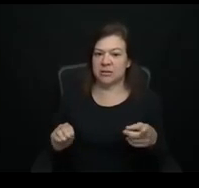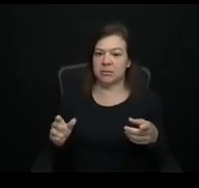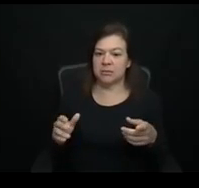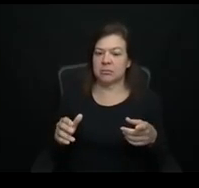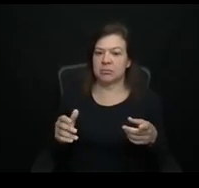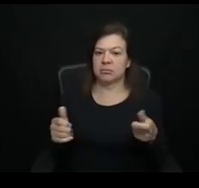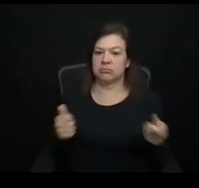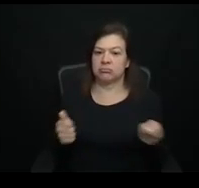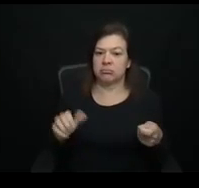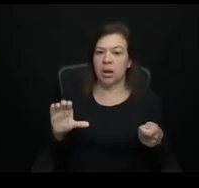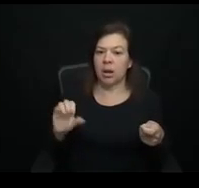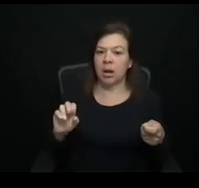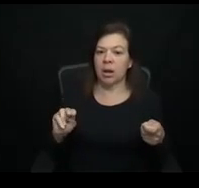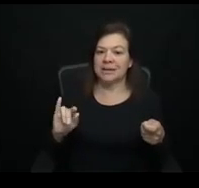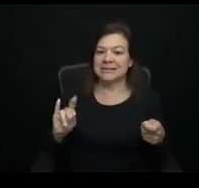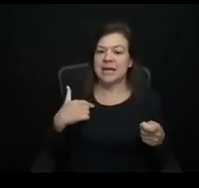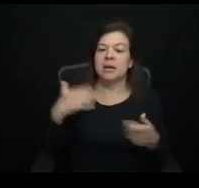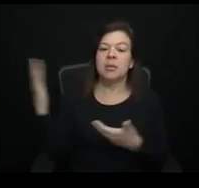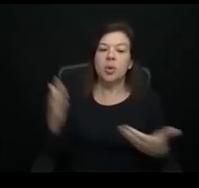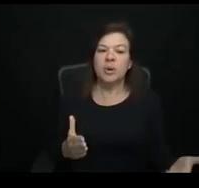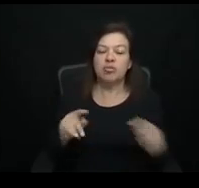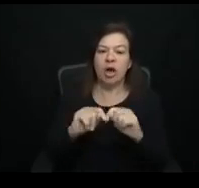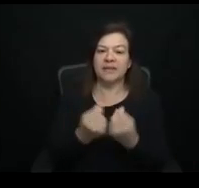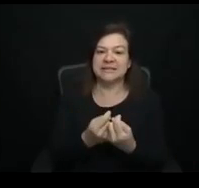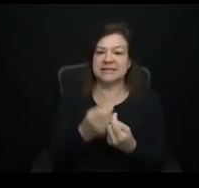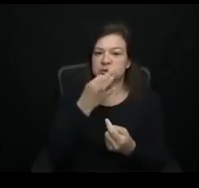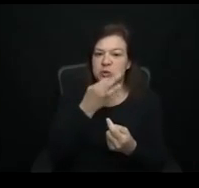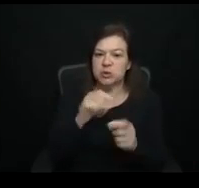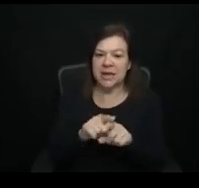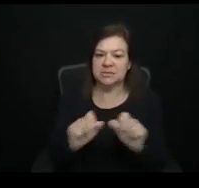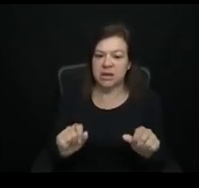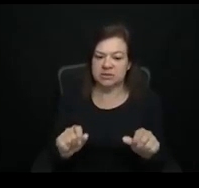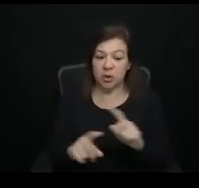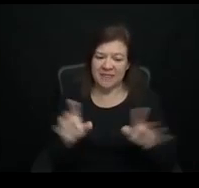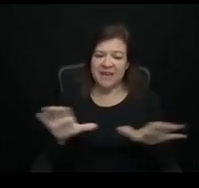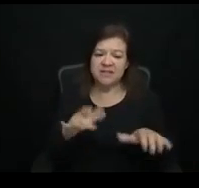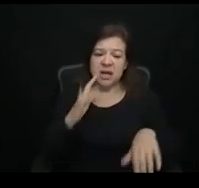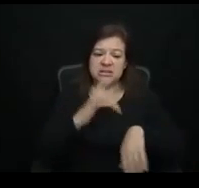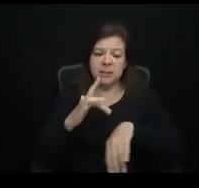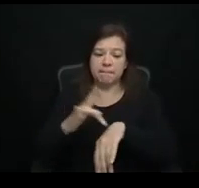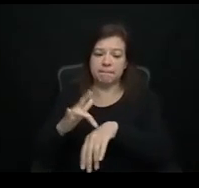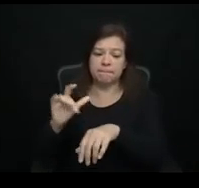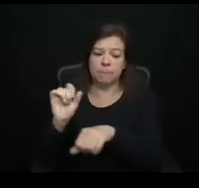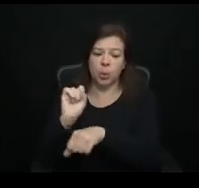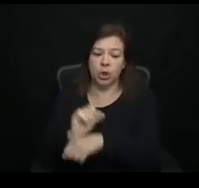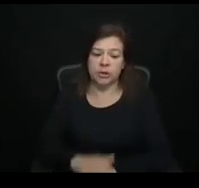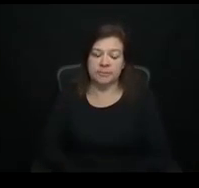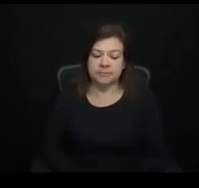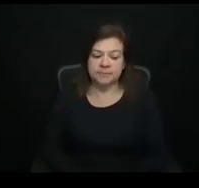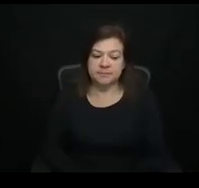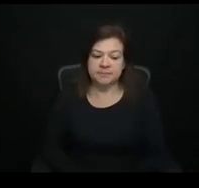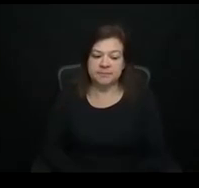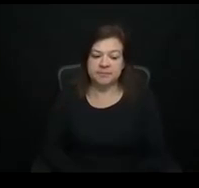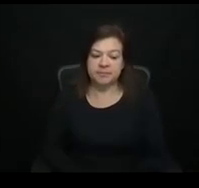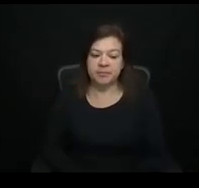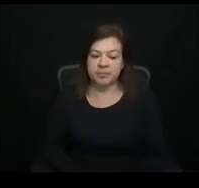in as soon as we could, and they've done some initial work. I'm just going to throw this map. This map you're looking at is just